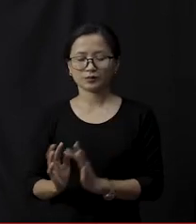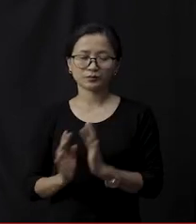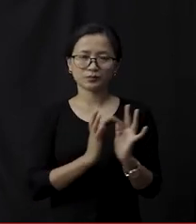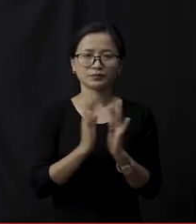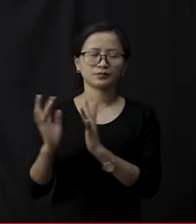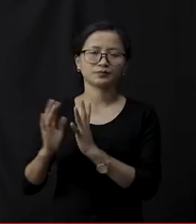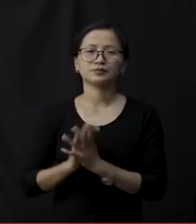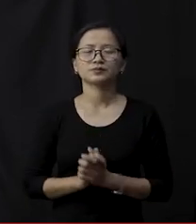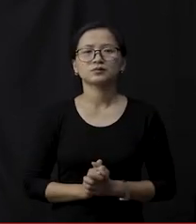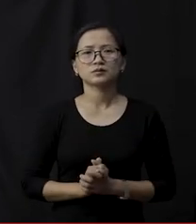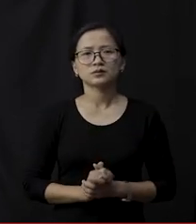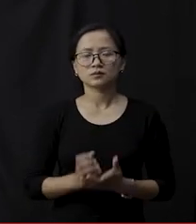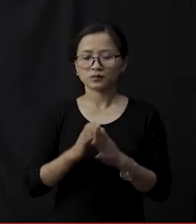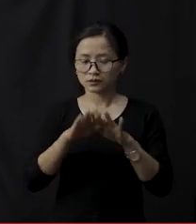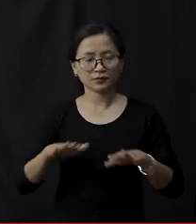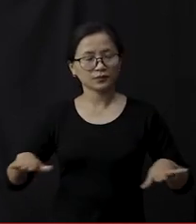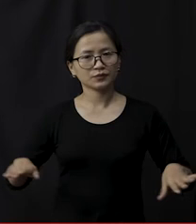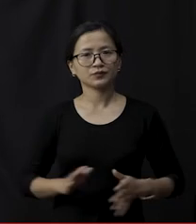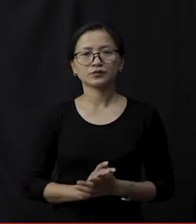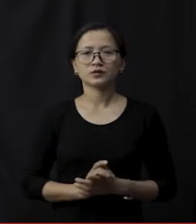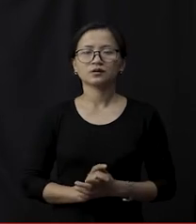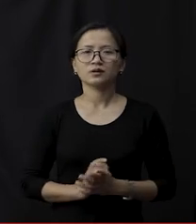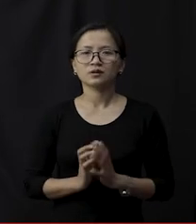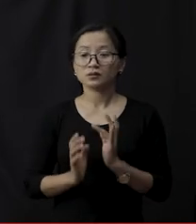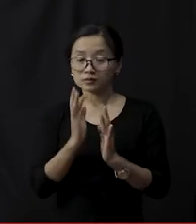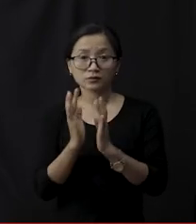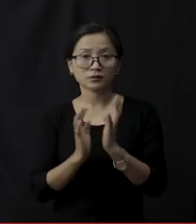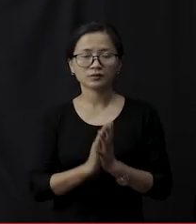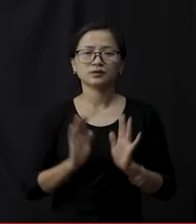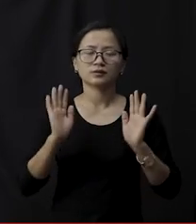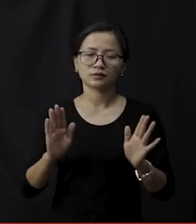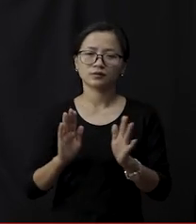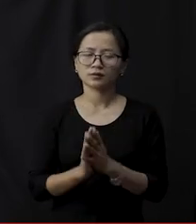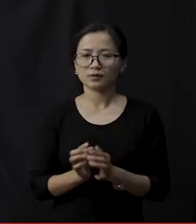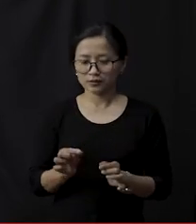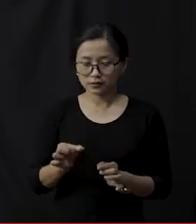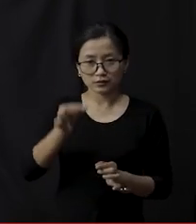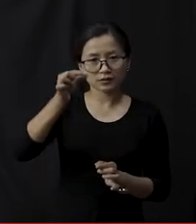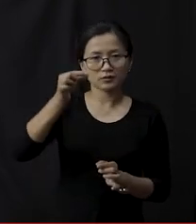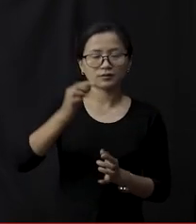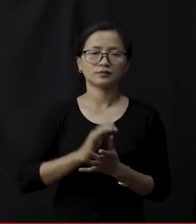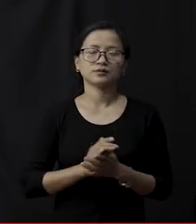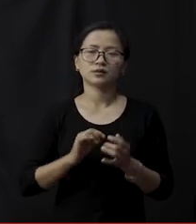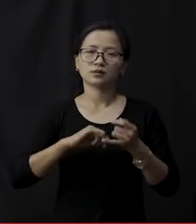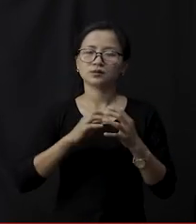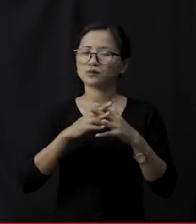So, students, these shrubs, their stem, they also have a woody